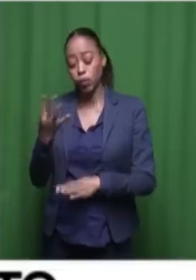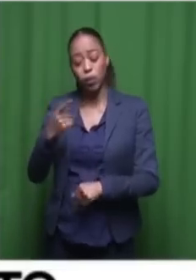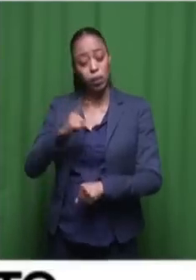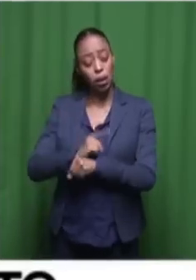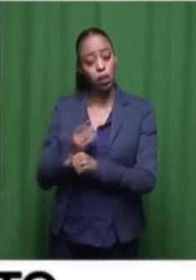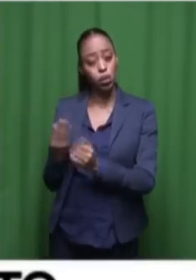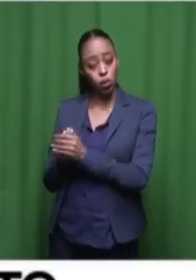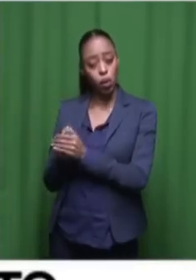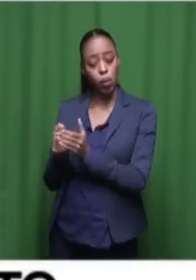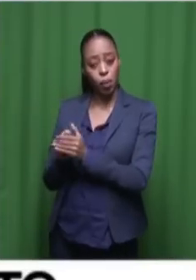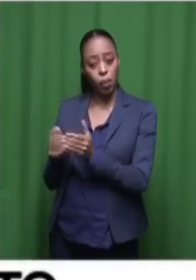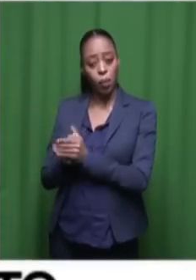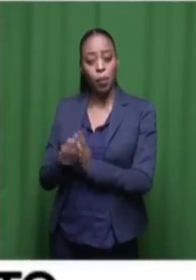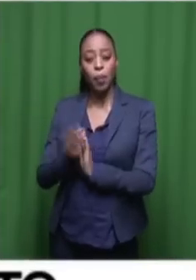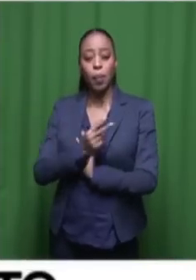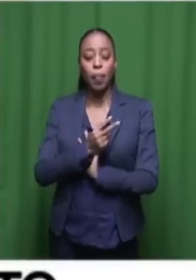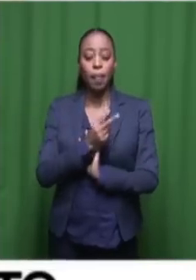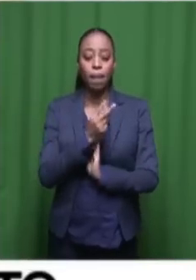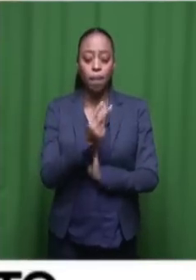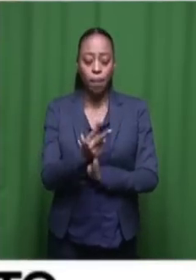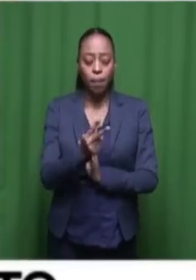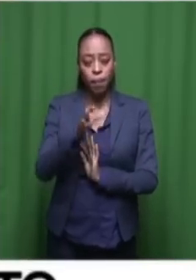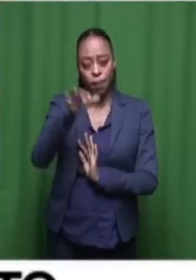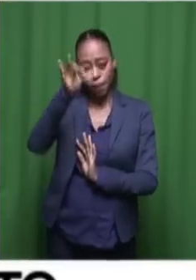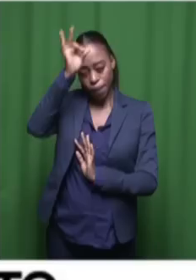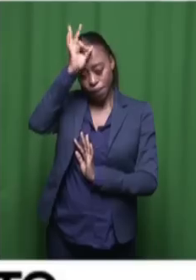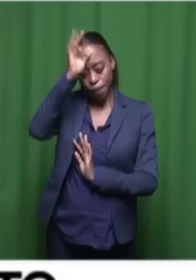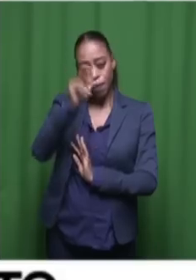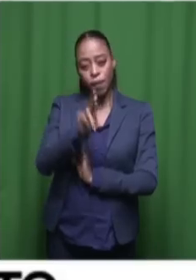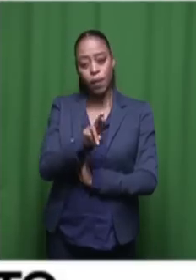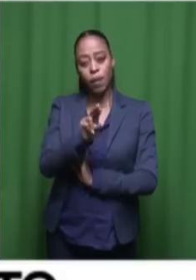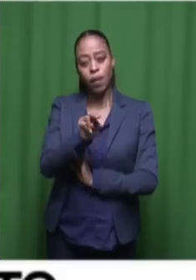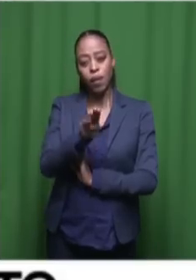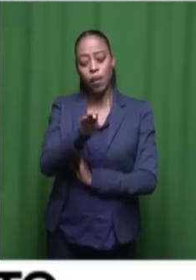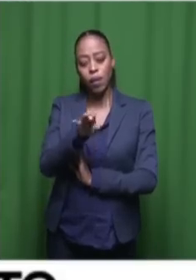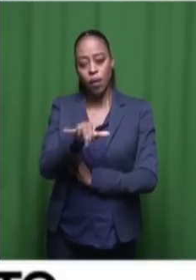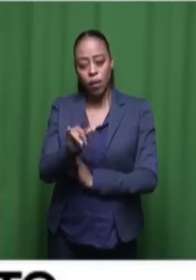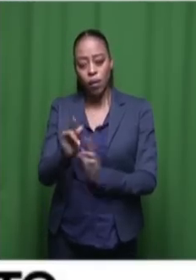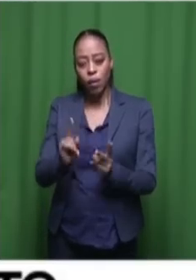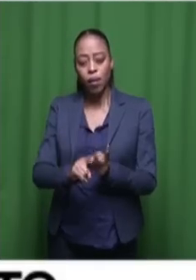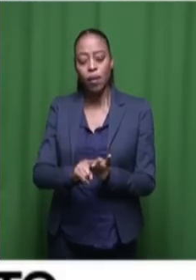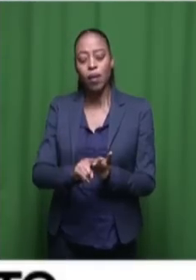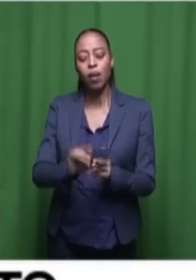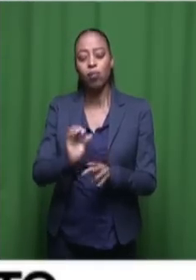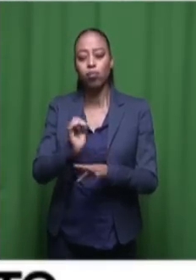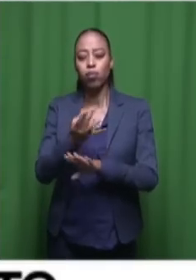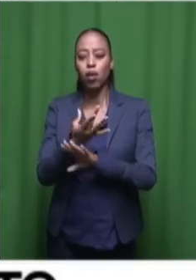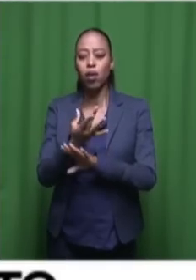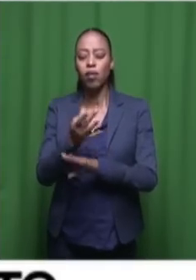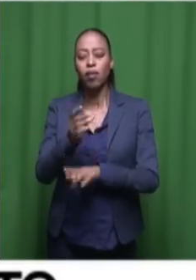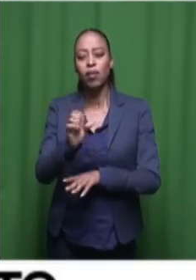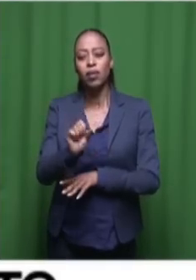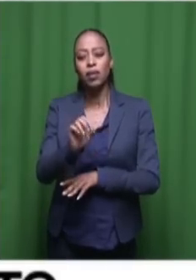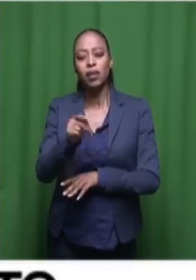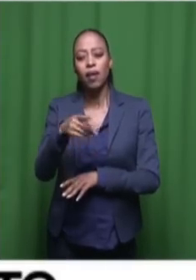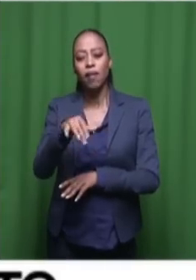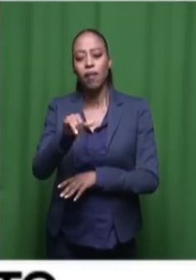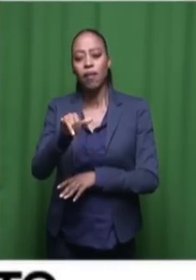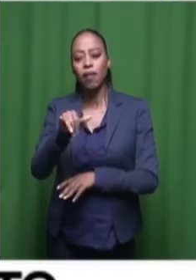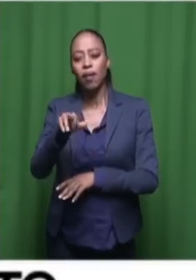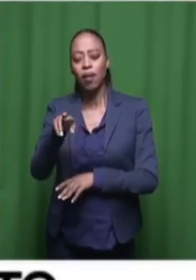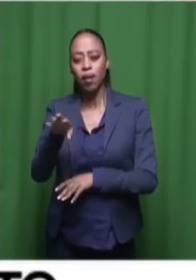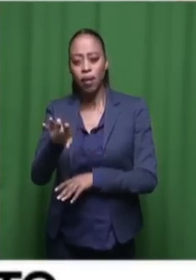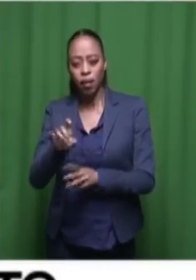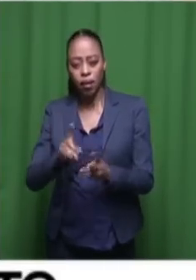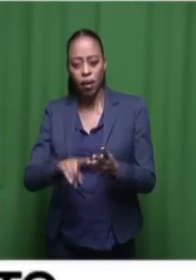days. We see the Black Prince's ruby there. There's the St. Edward's sapphire, as well as the Colonial, the